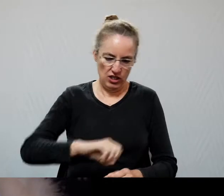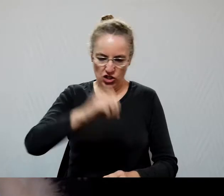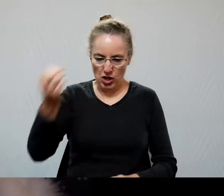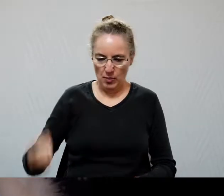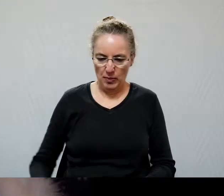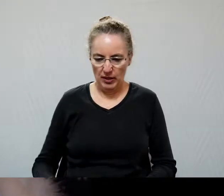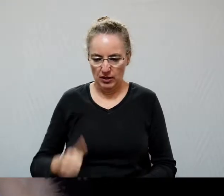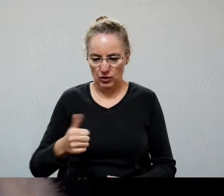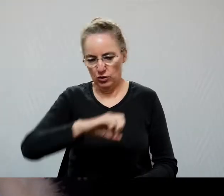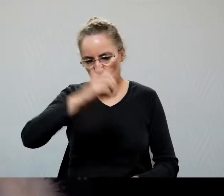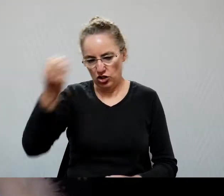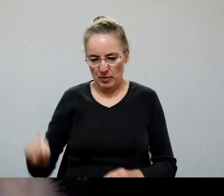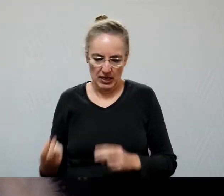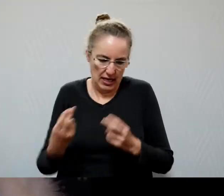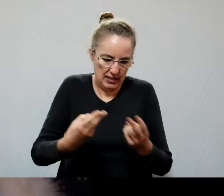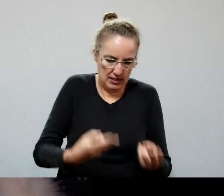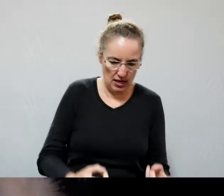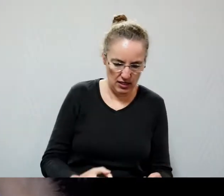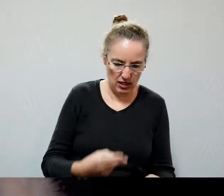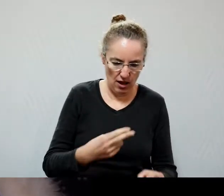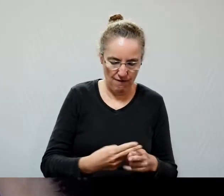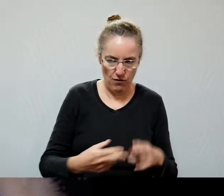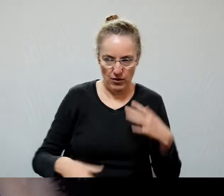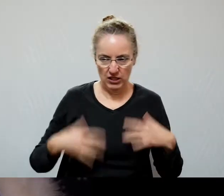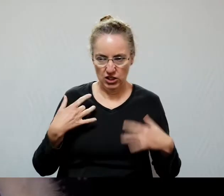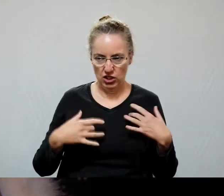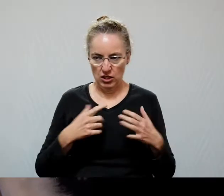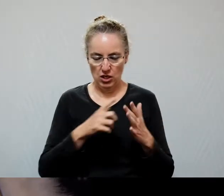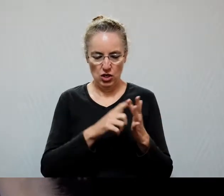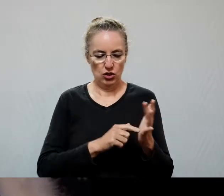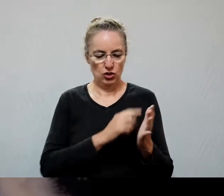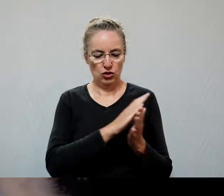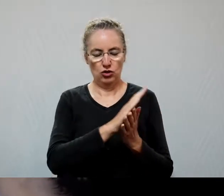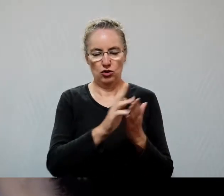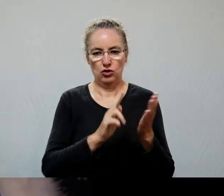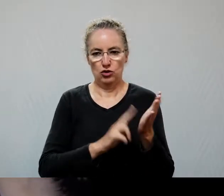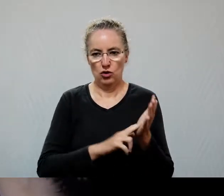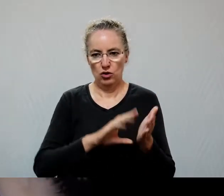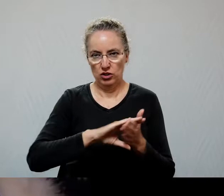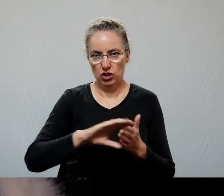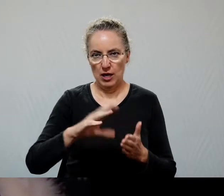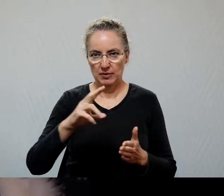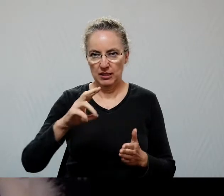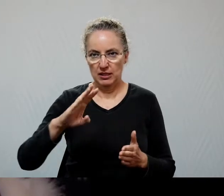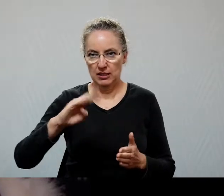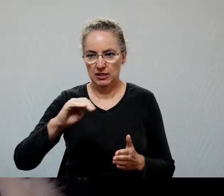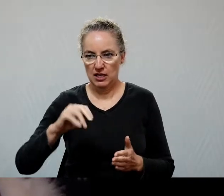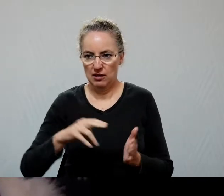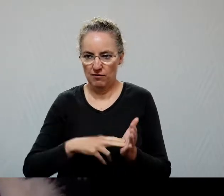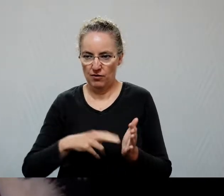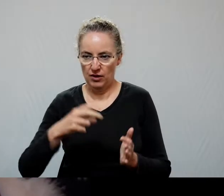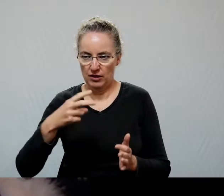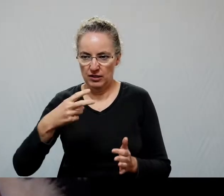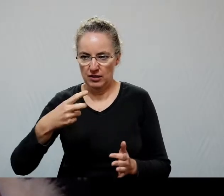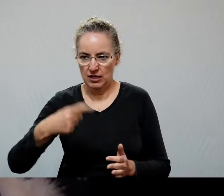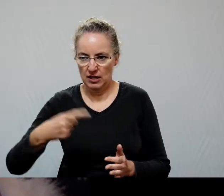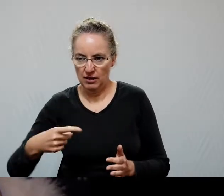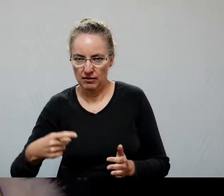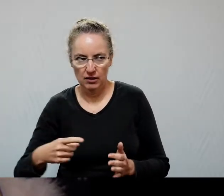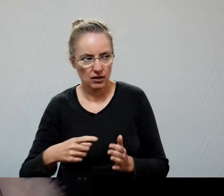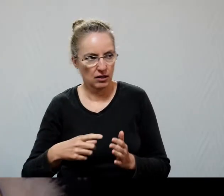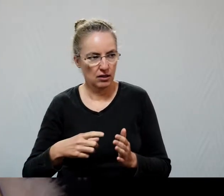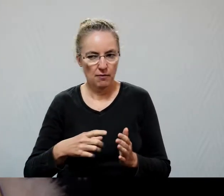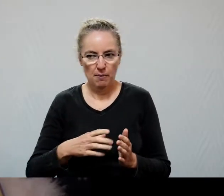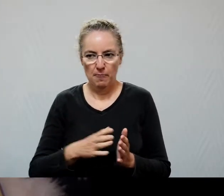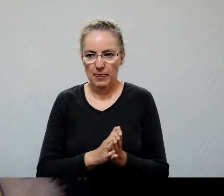sheep. That's in part of the Bible called John 10:11. From Matthew 18 and Luke